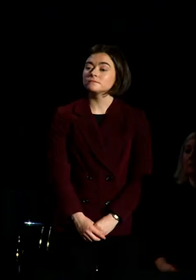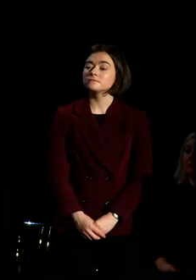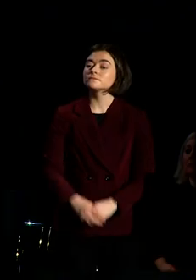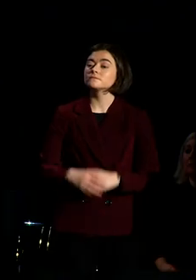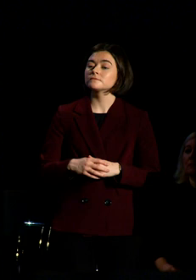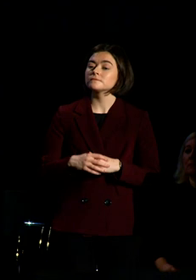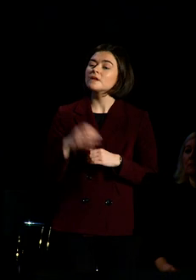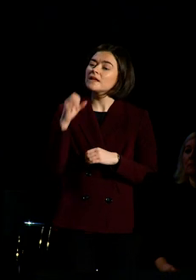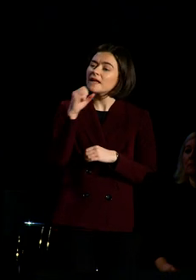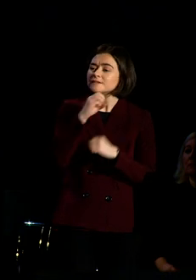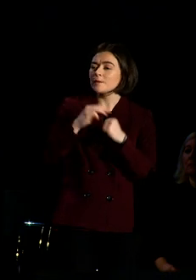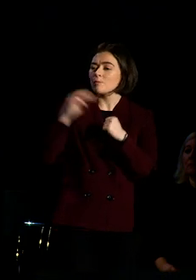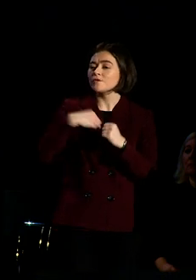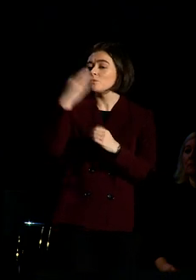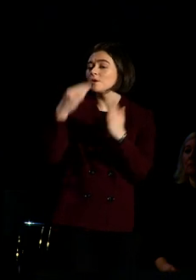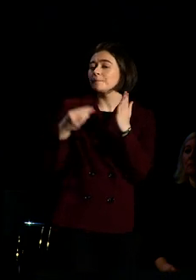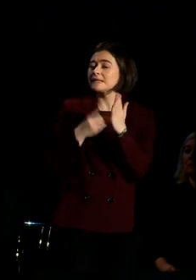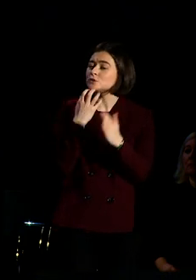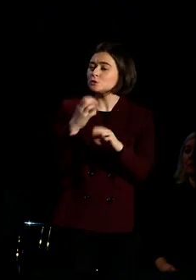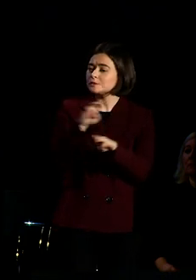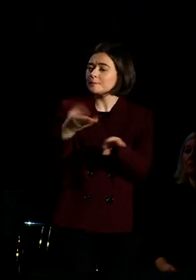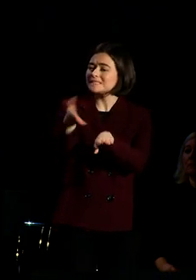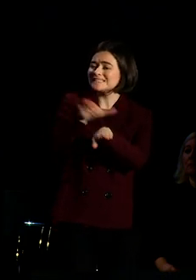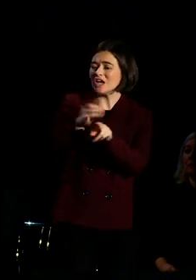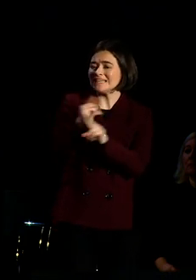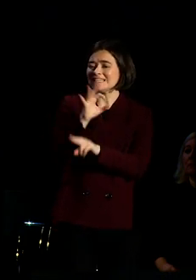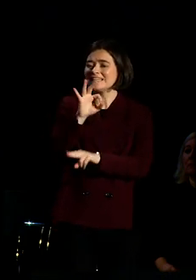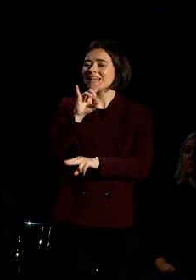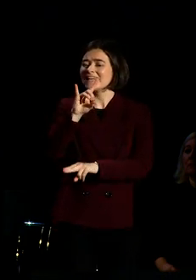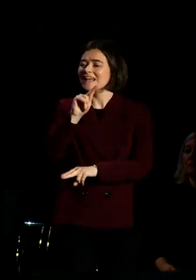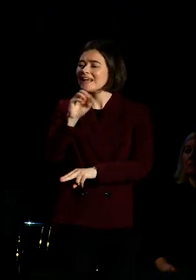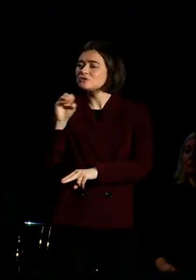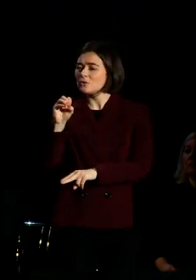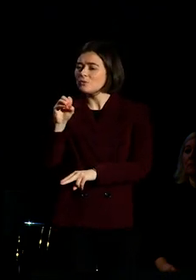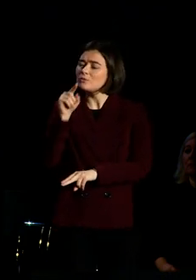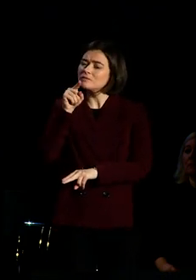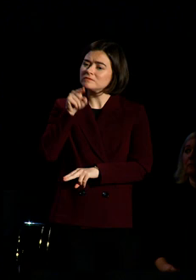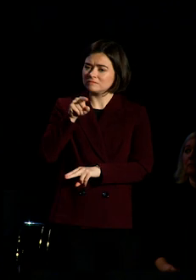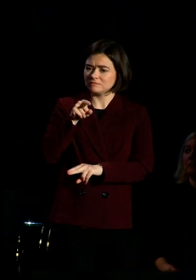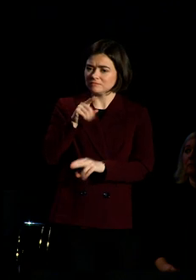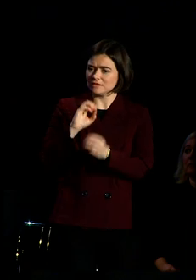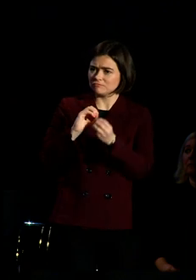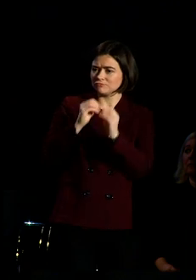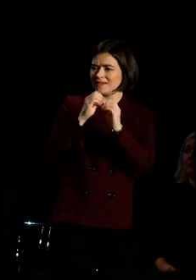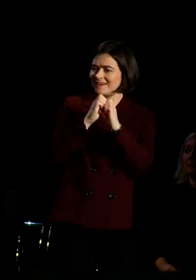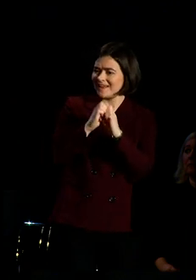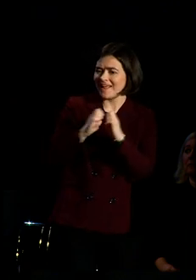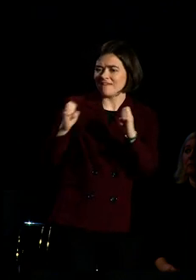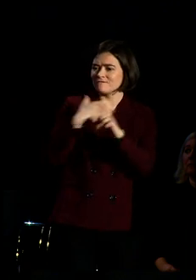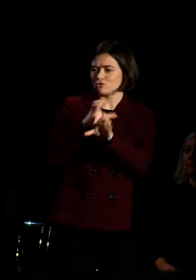It's estimated that more than 1 million Jewish people died in the ghettos, which were created in every country occupied by the